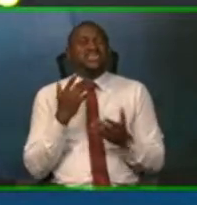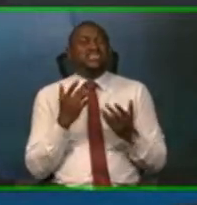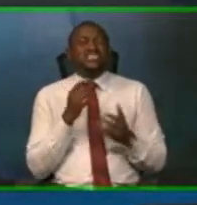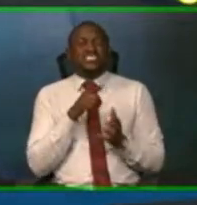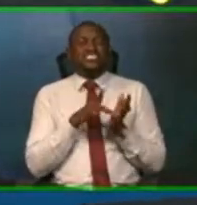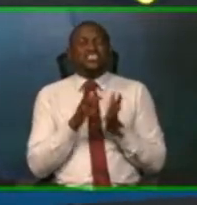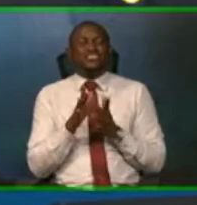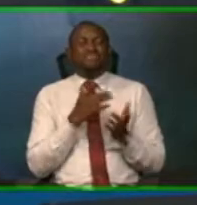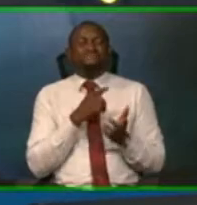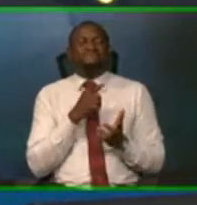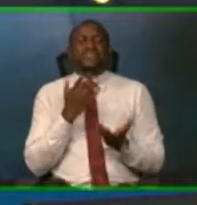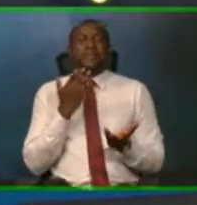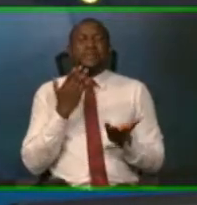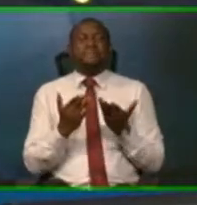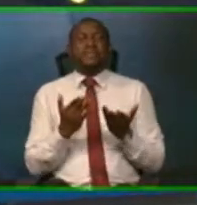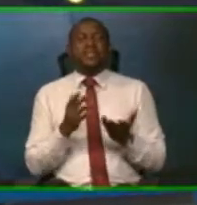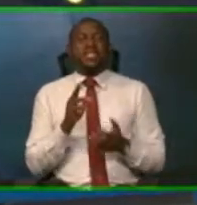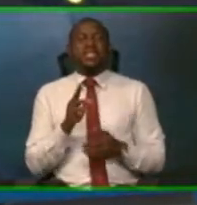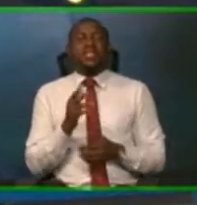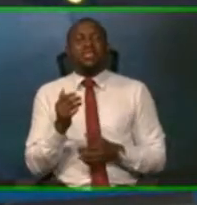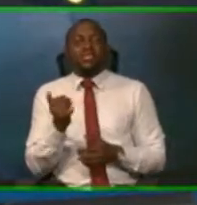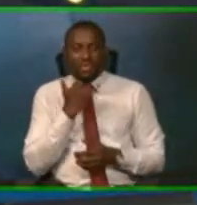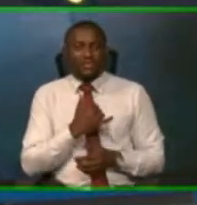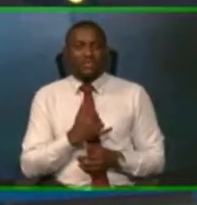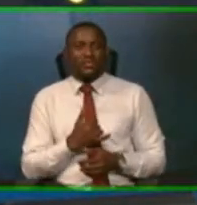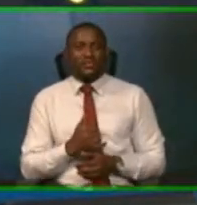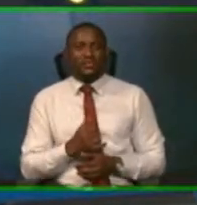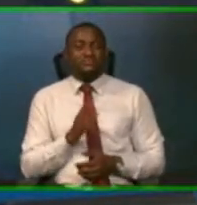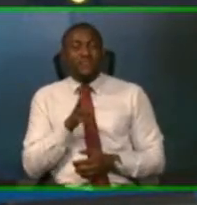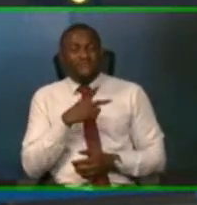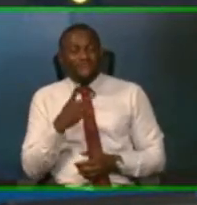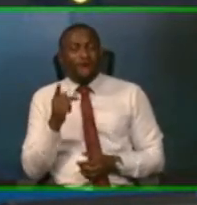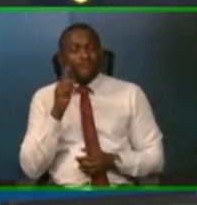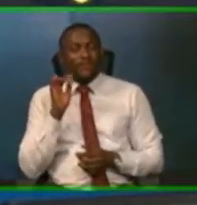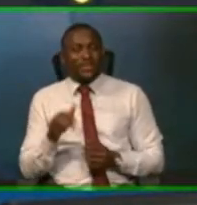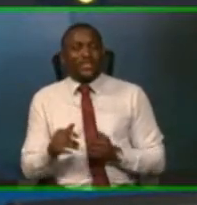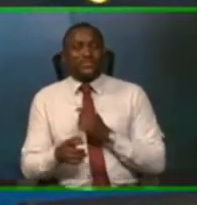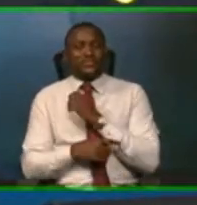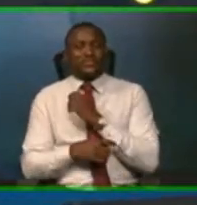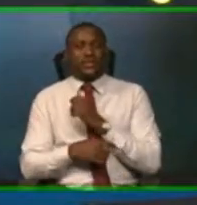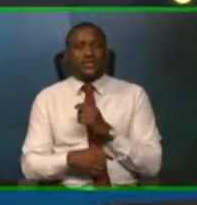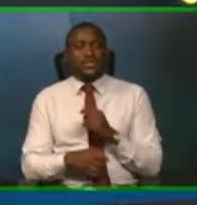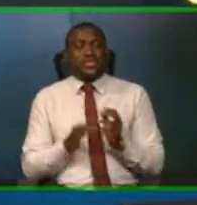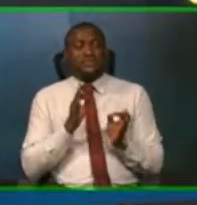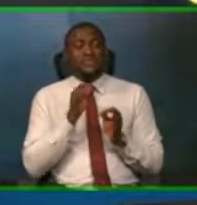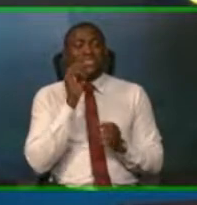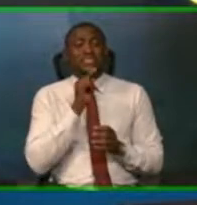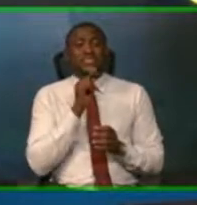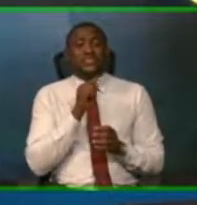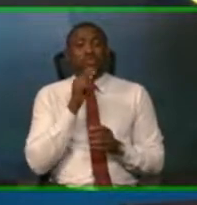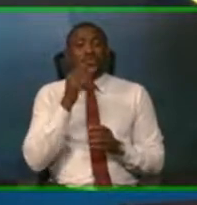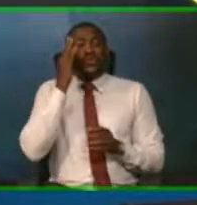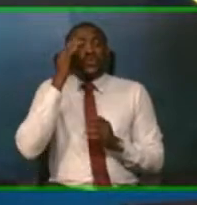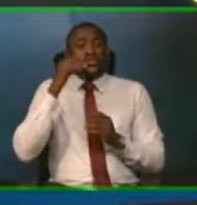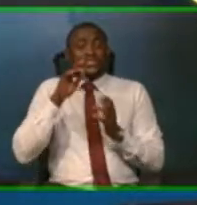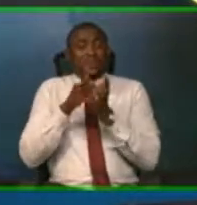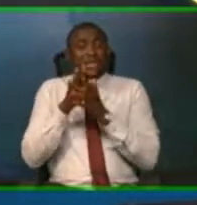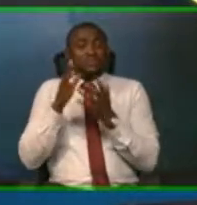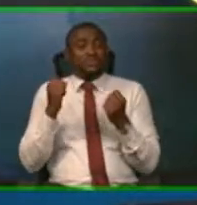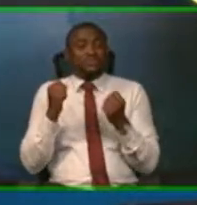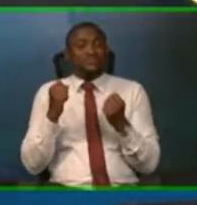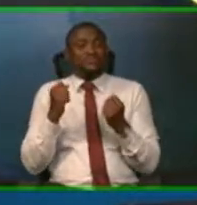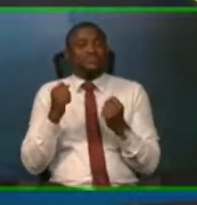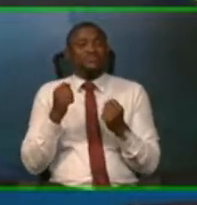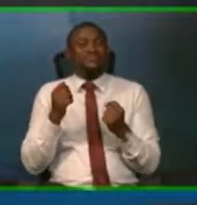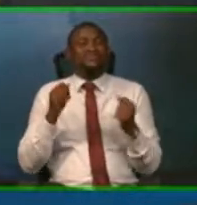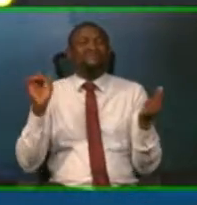way someone who did not pray and fast for 40 days. His not knowing scripture would have aborted the potency of his